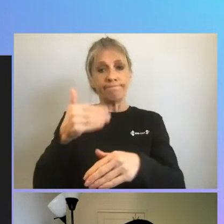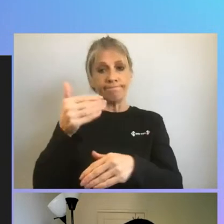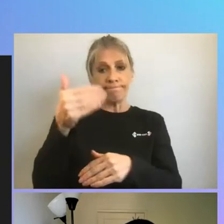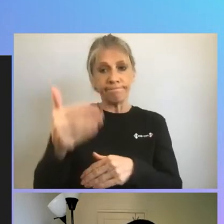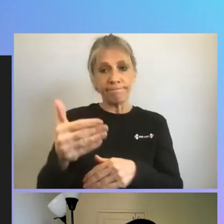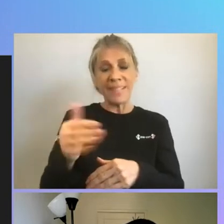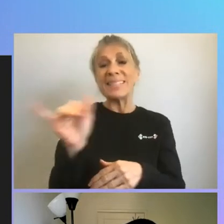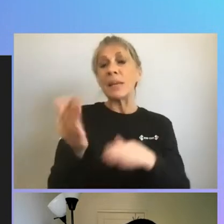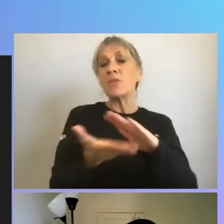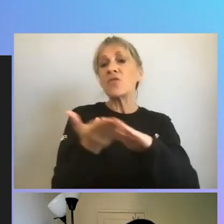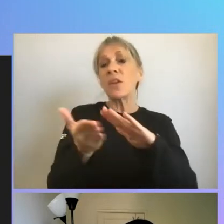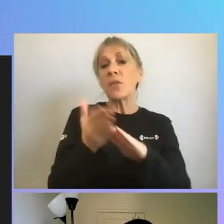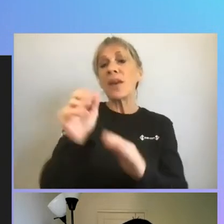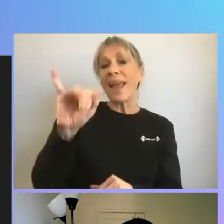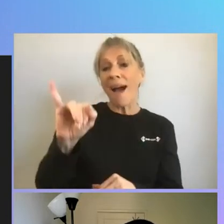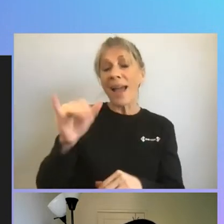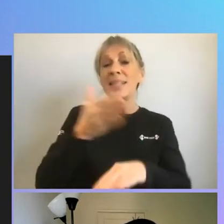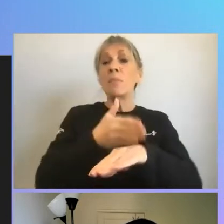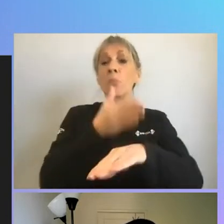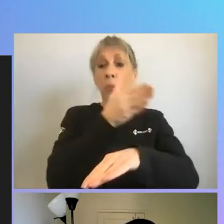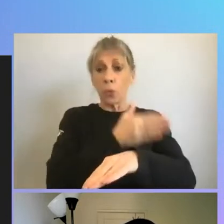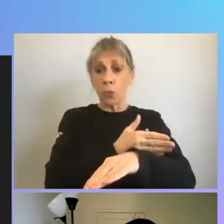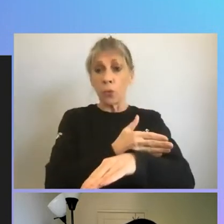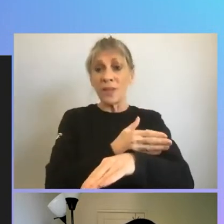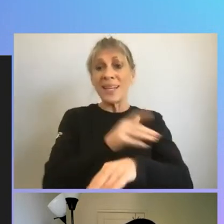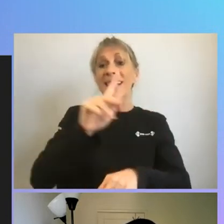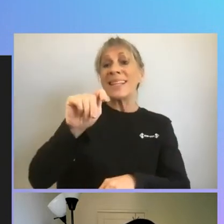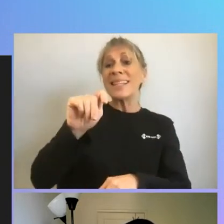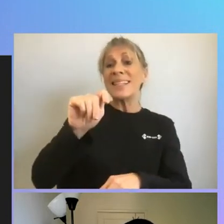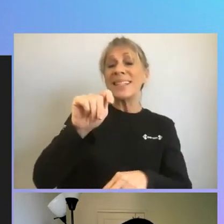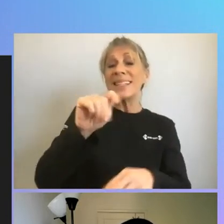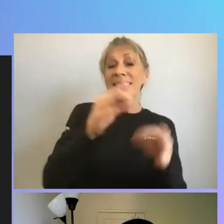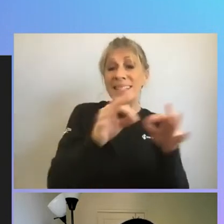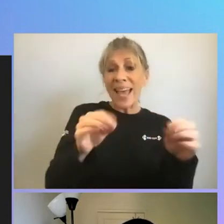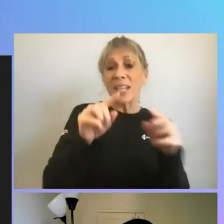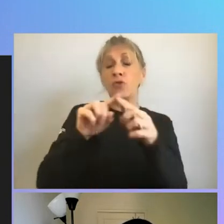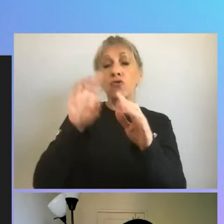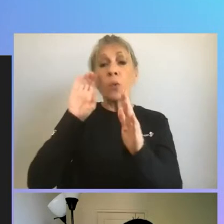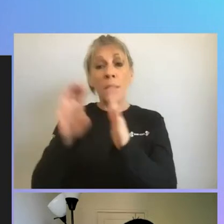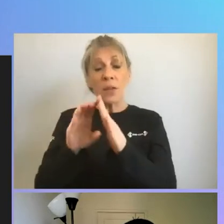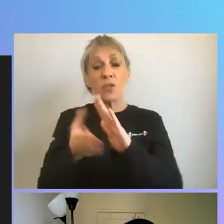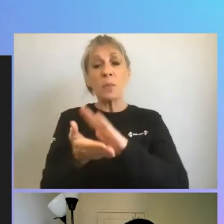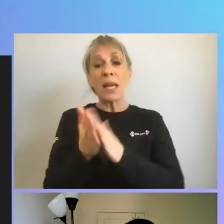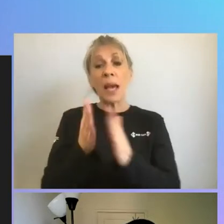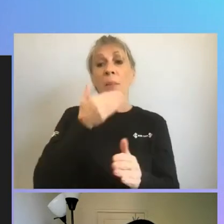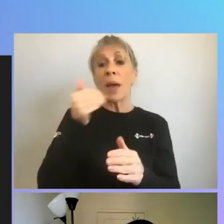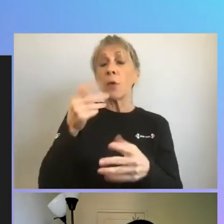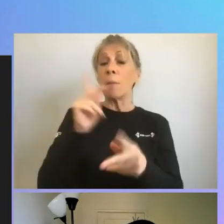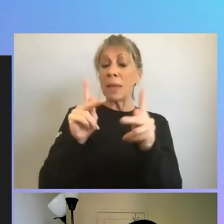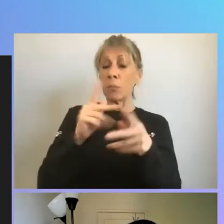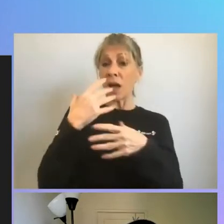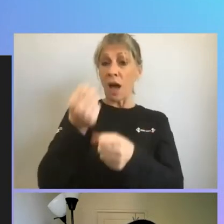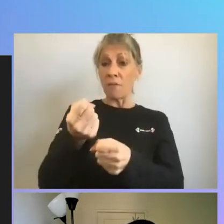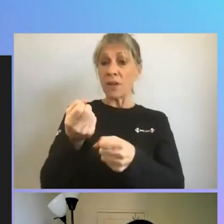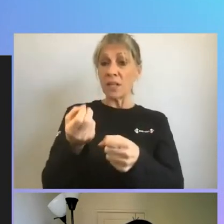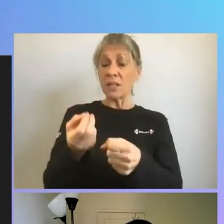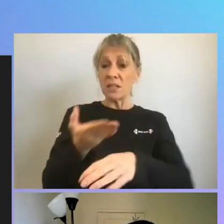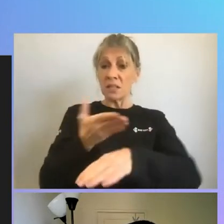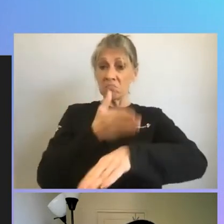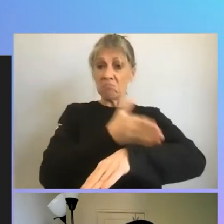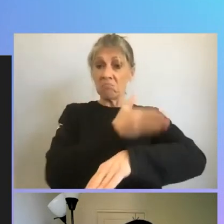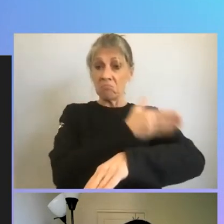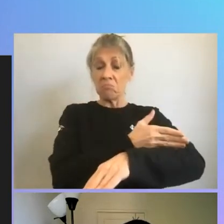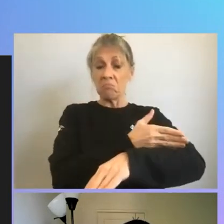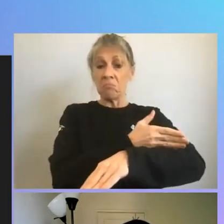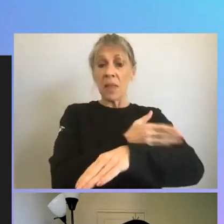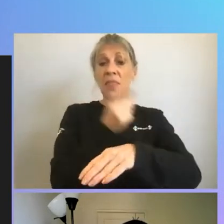AI has improved over time. Text to image is getting better and better, and people's confidence is increasing in it. And similarly, they